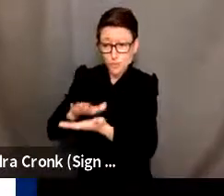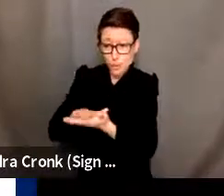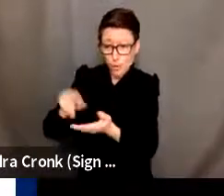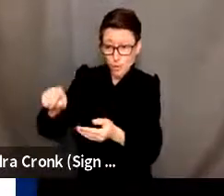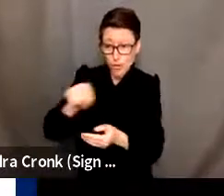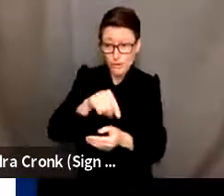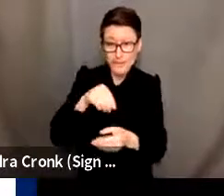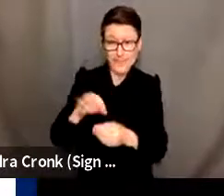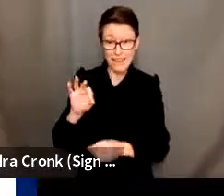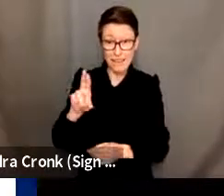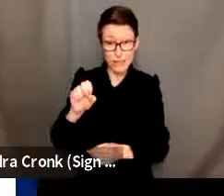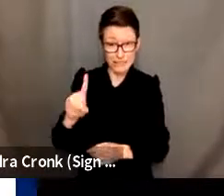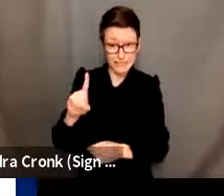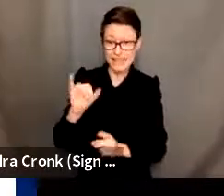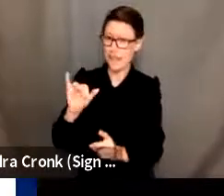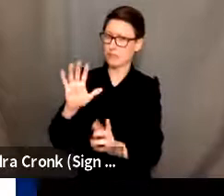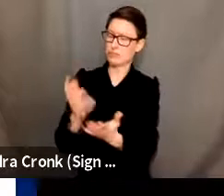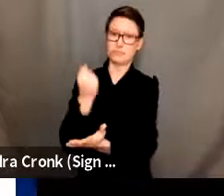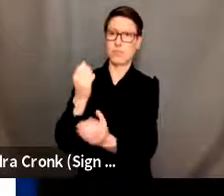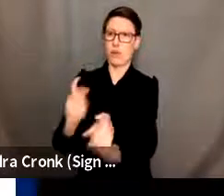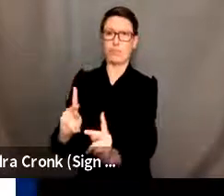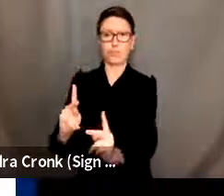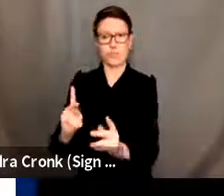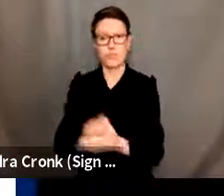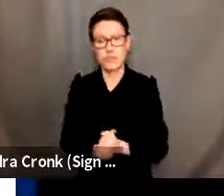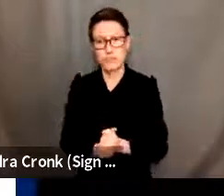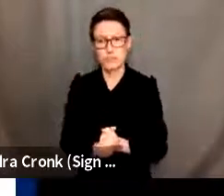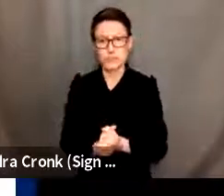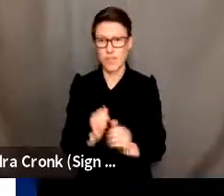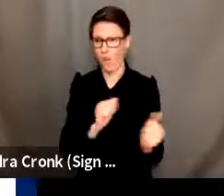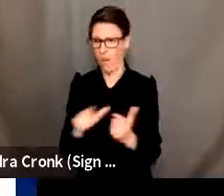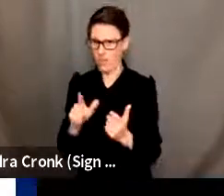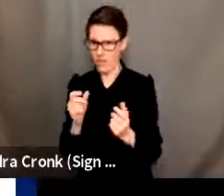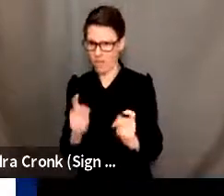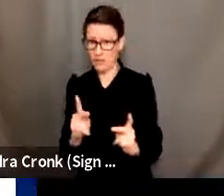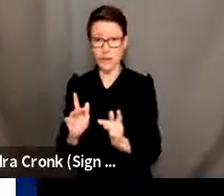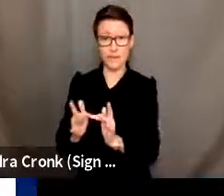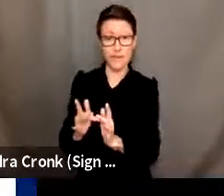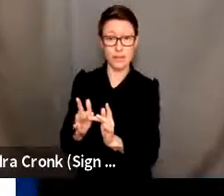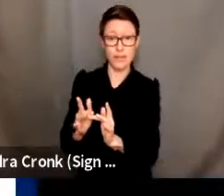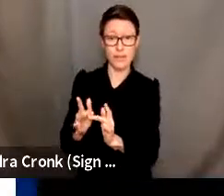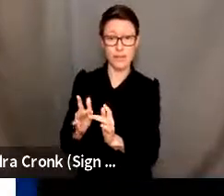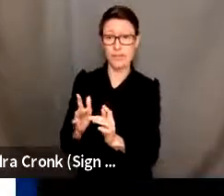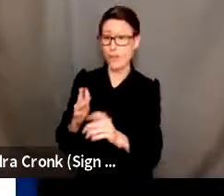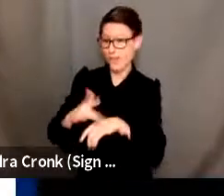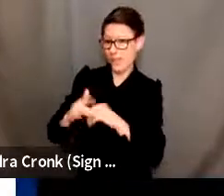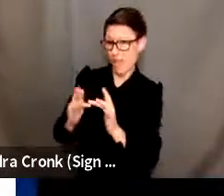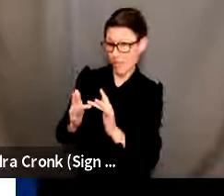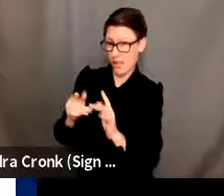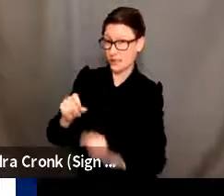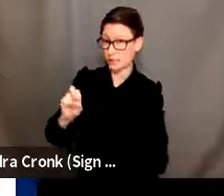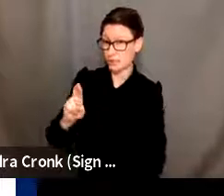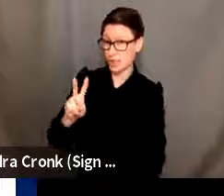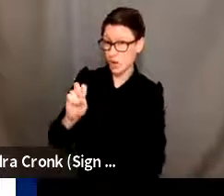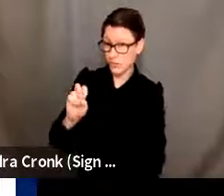great opportunity for you. Again, like I said, all these are available either on our Serve Fresno website,